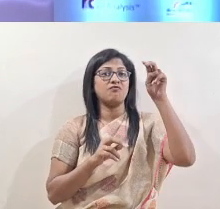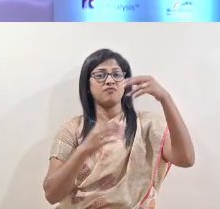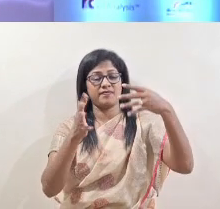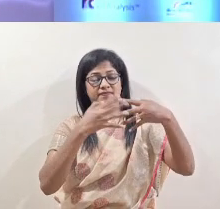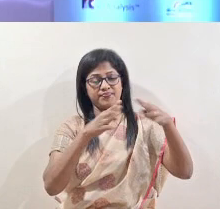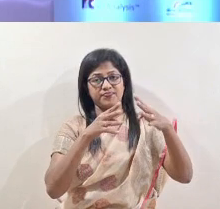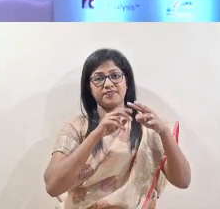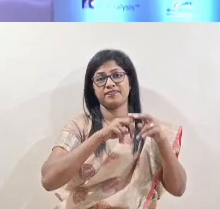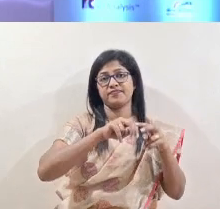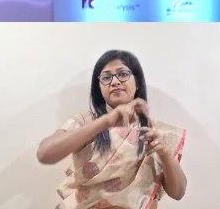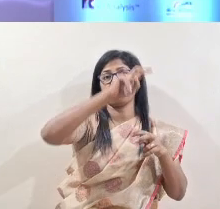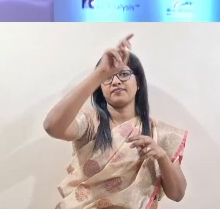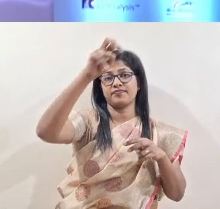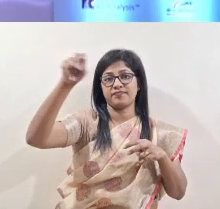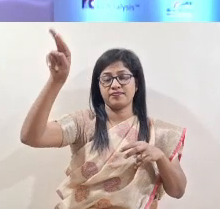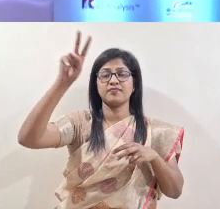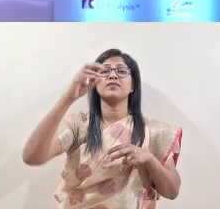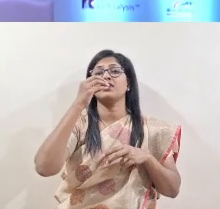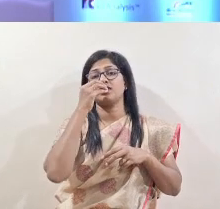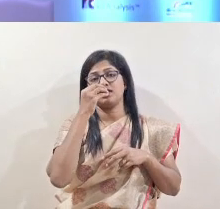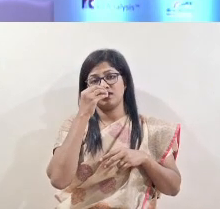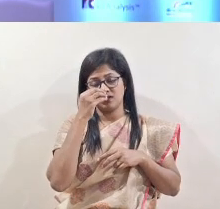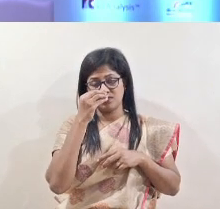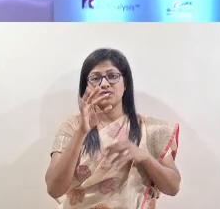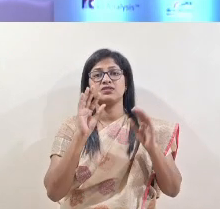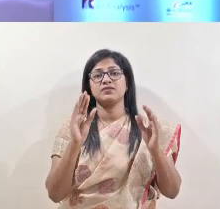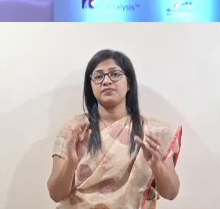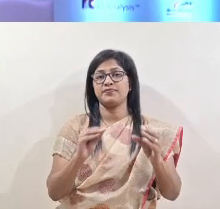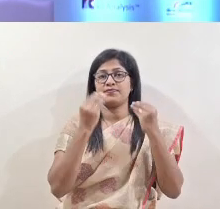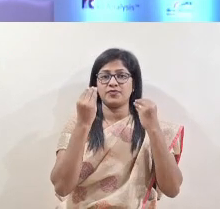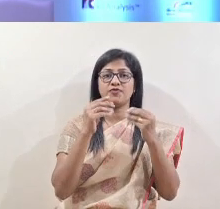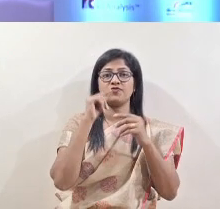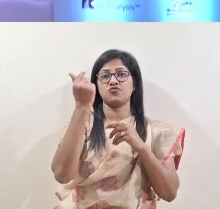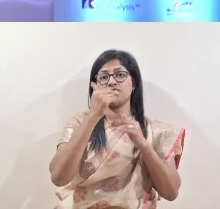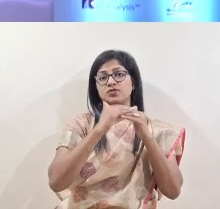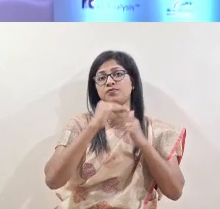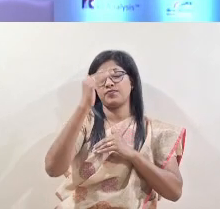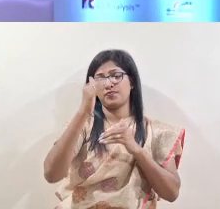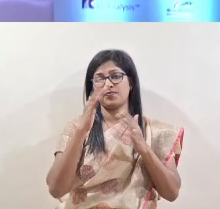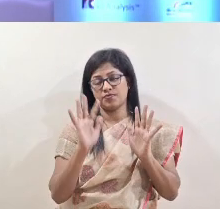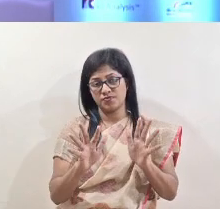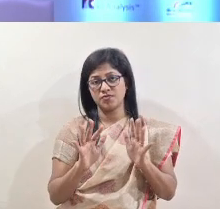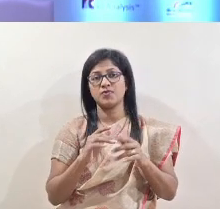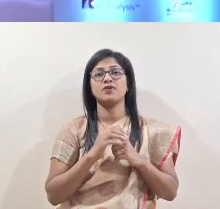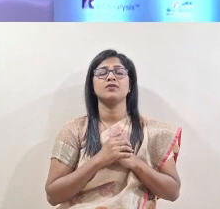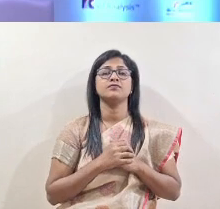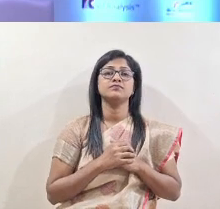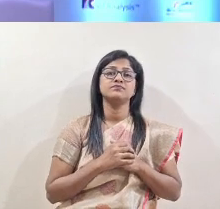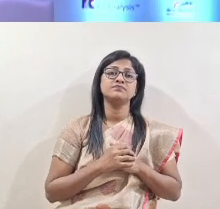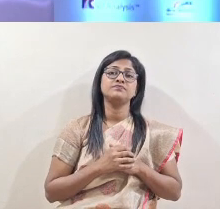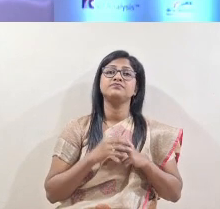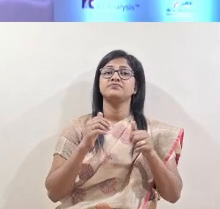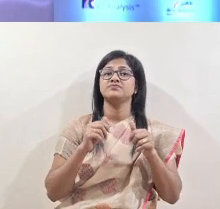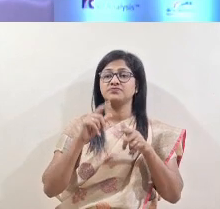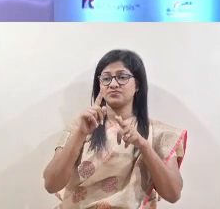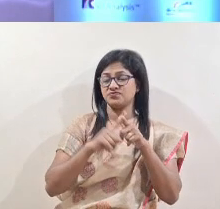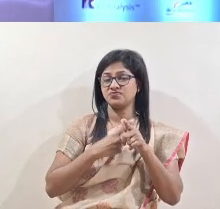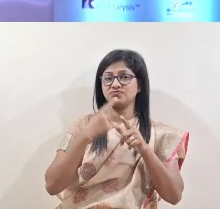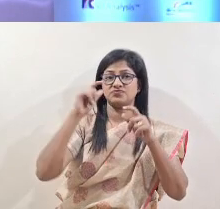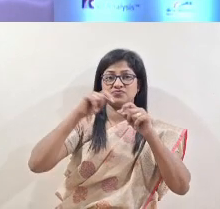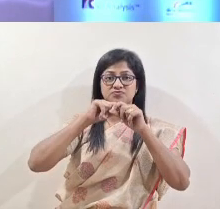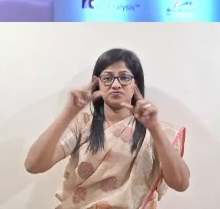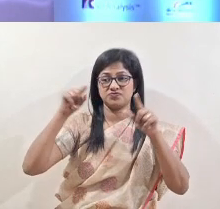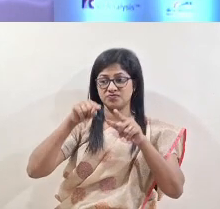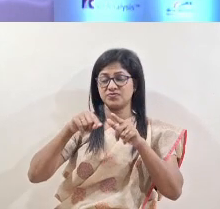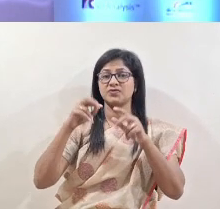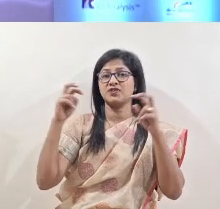gate to footover bridge may improve the chances of utilization in the same by pedestrian. At Jyoti Talkies, the footover bridge